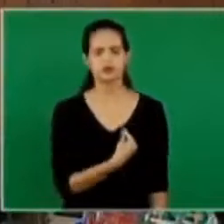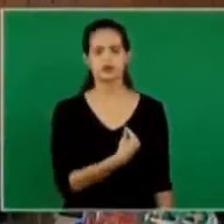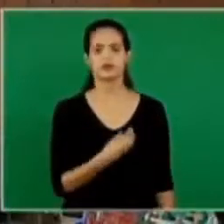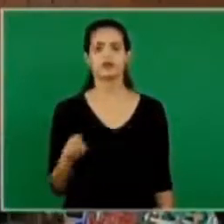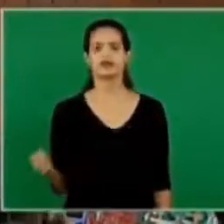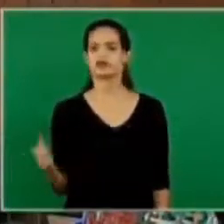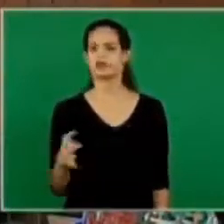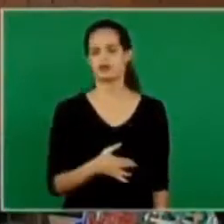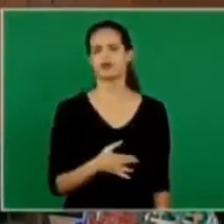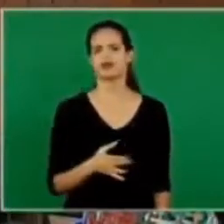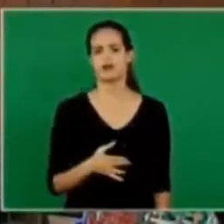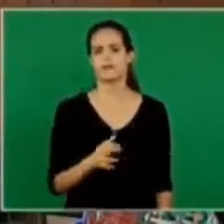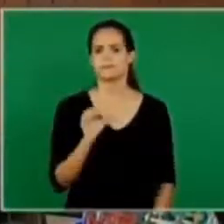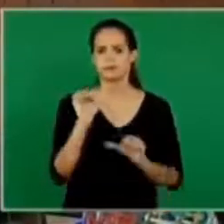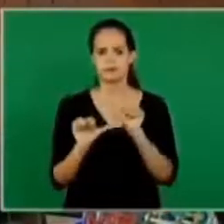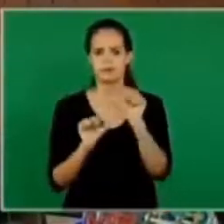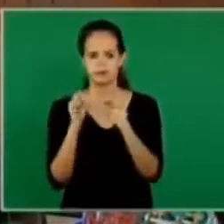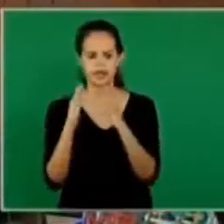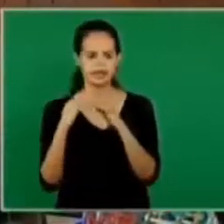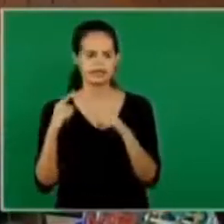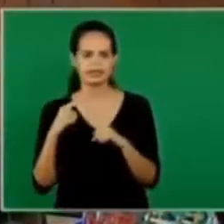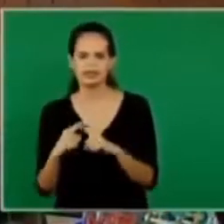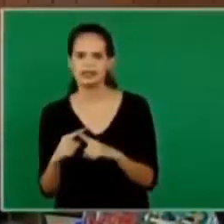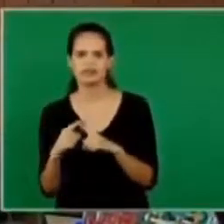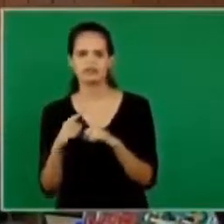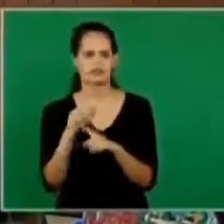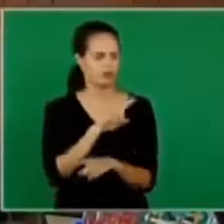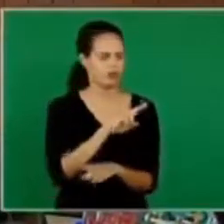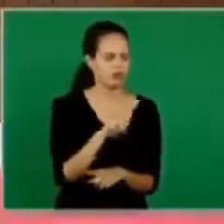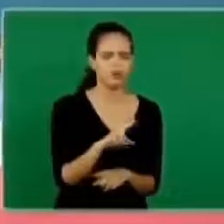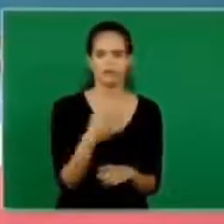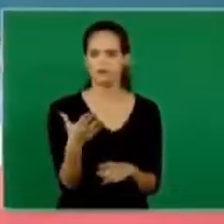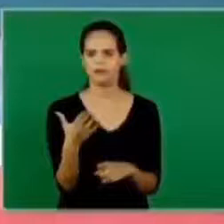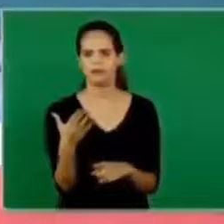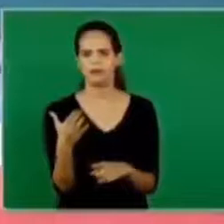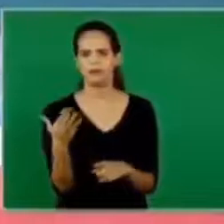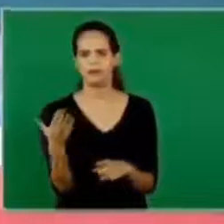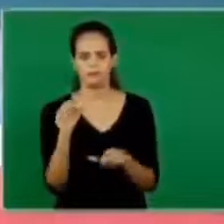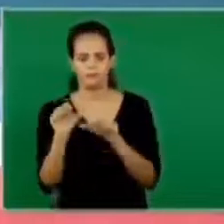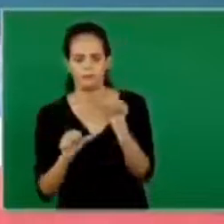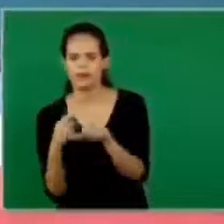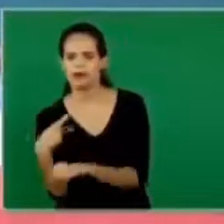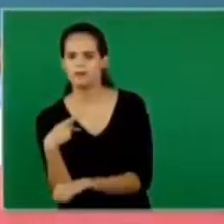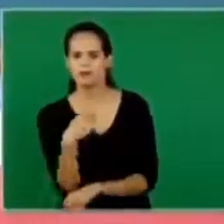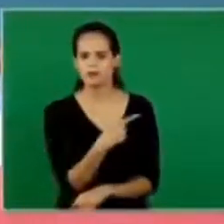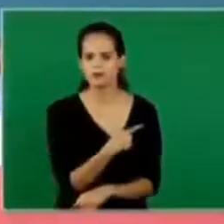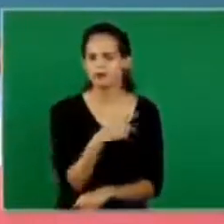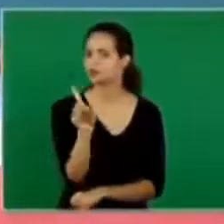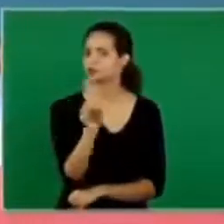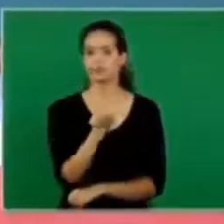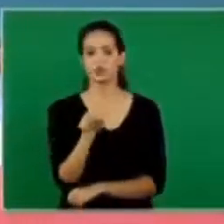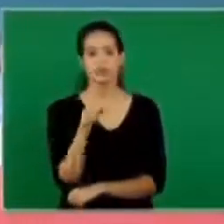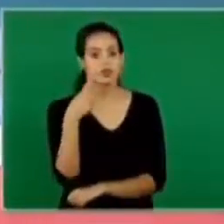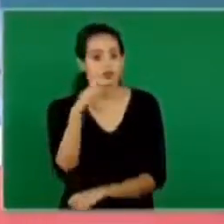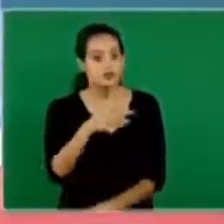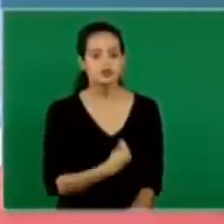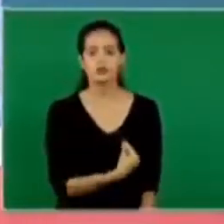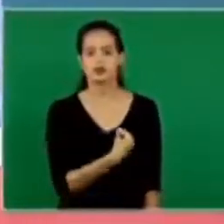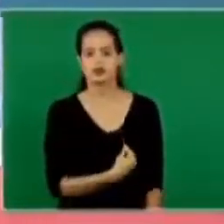You don't need to change your church or denomination or pastor. No. Today, you are the one who is going to